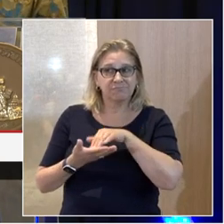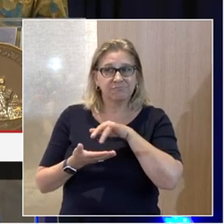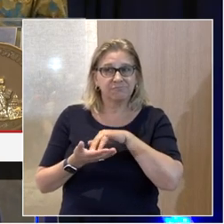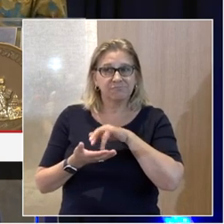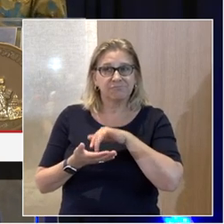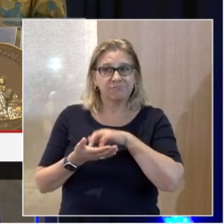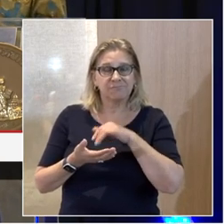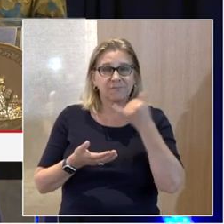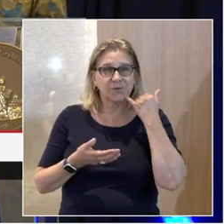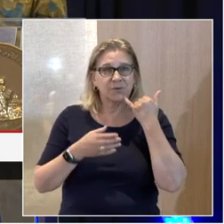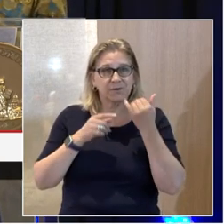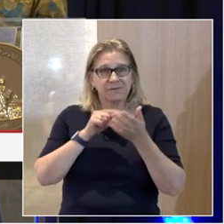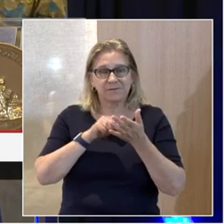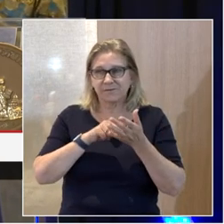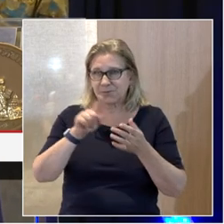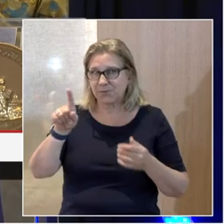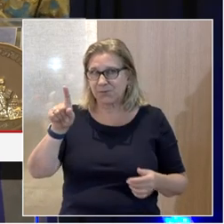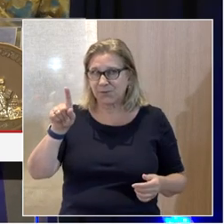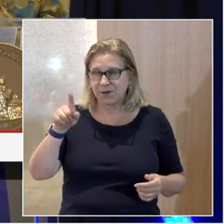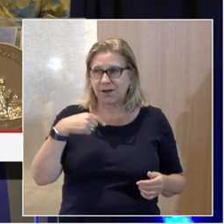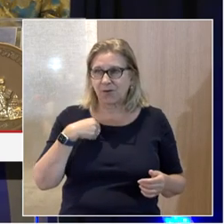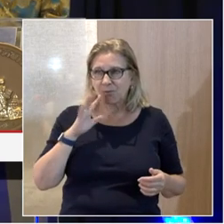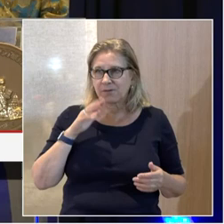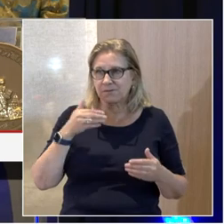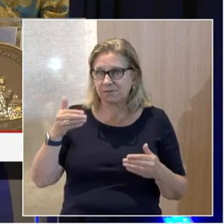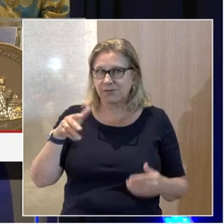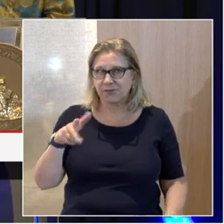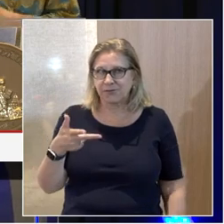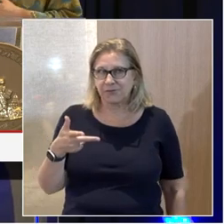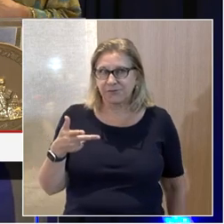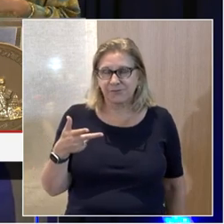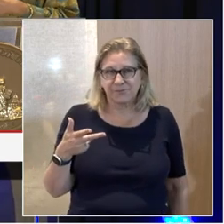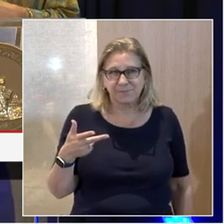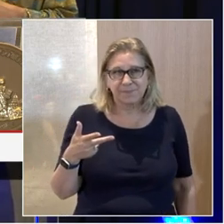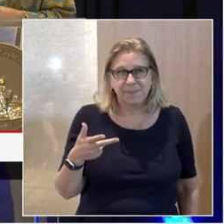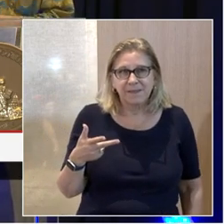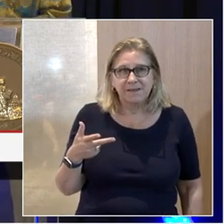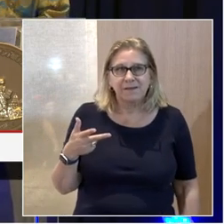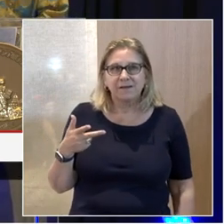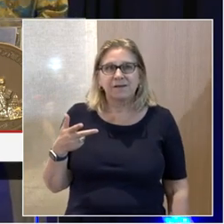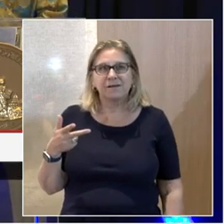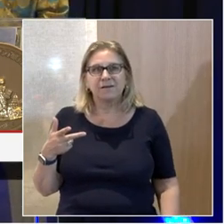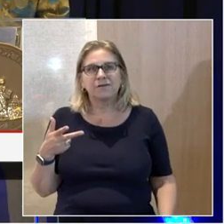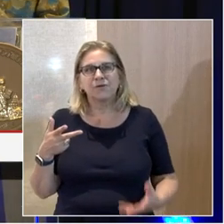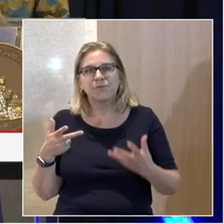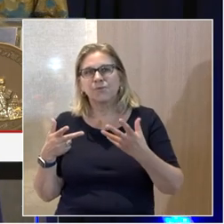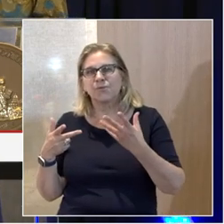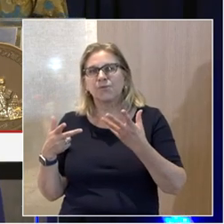would you like to see more of in DC's downtown? Pick two. How do you get to